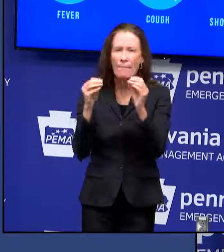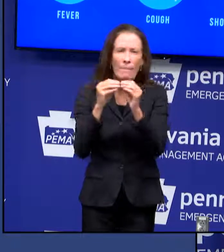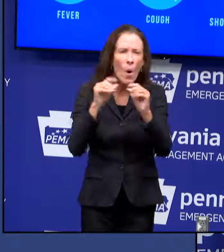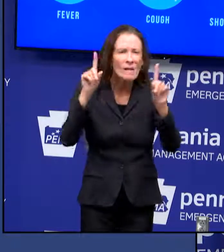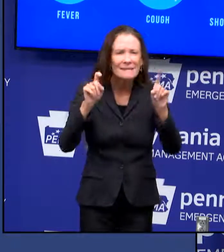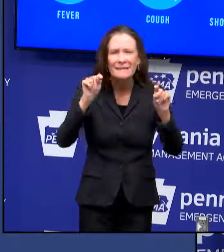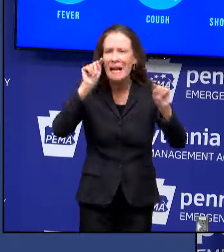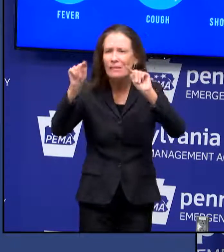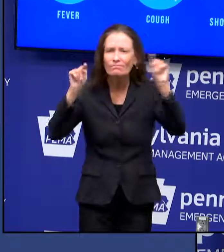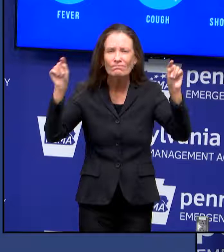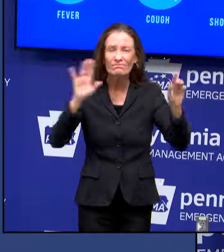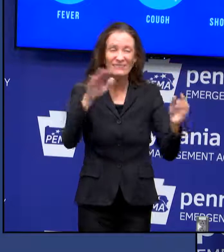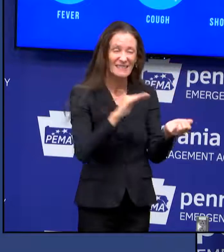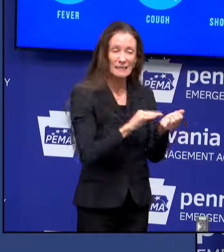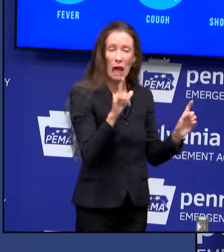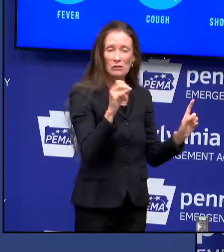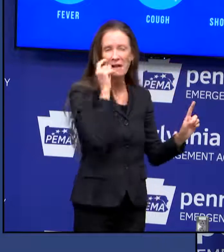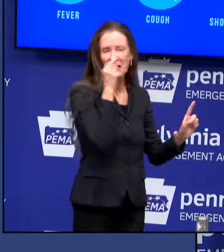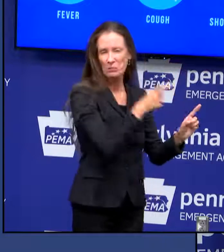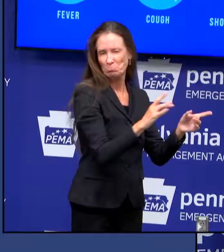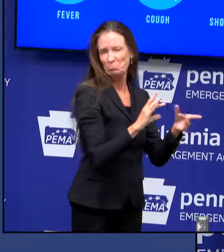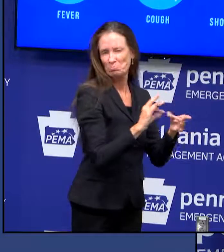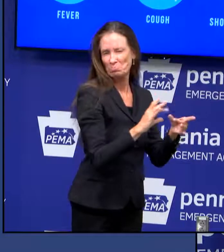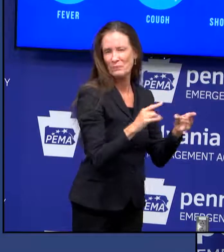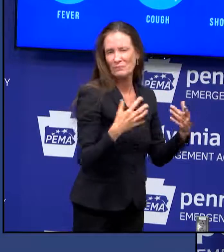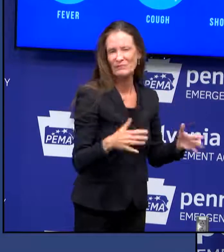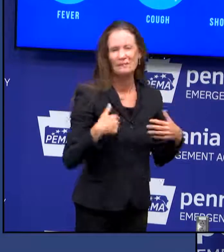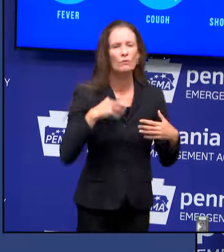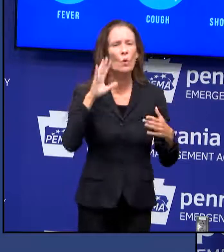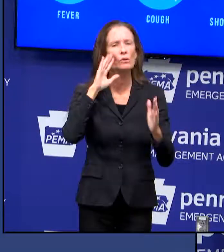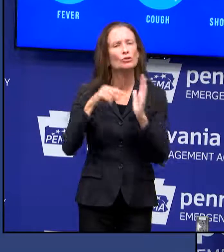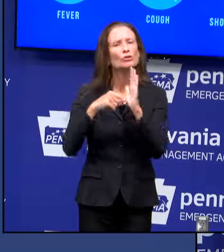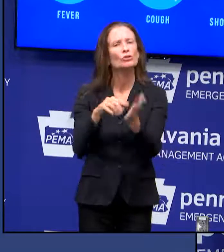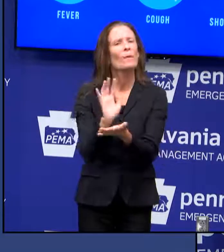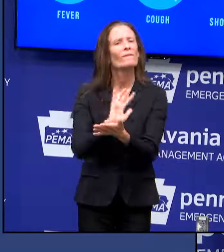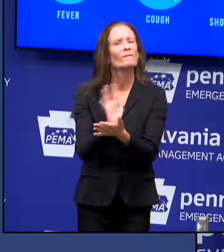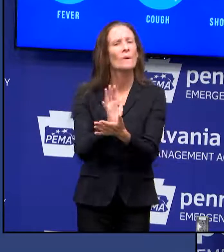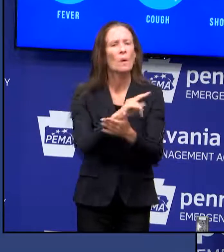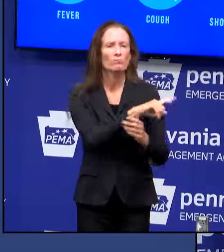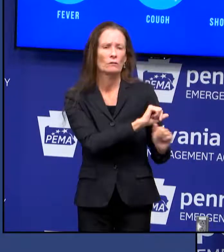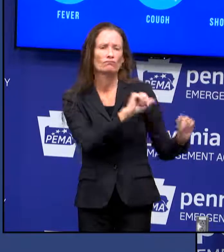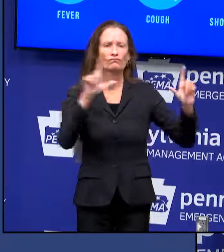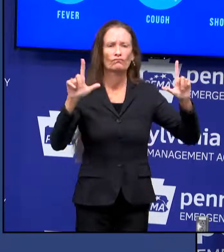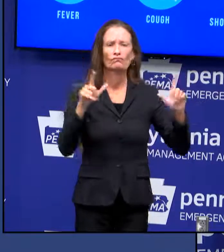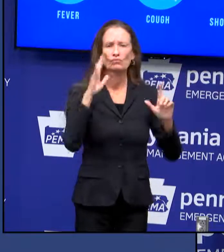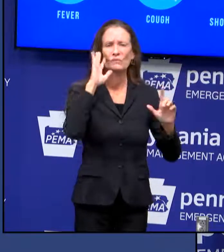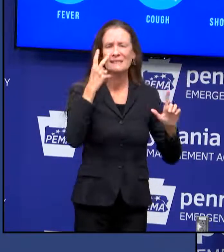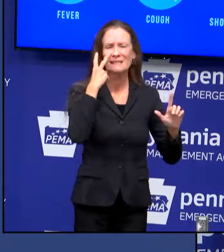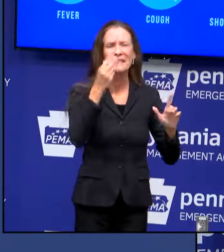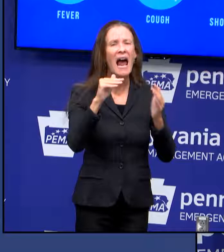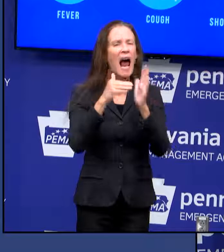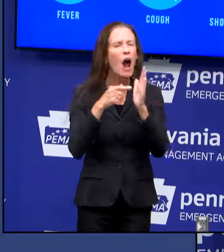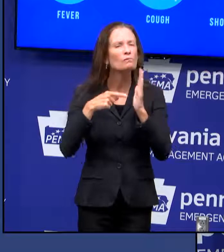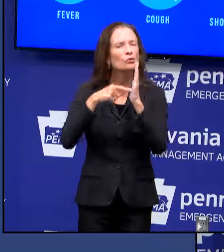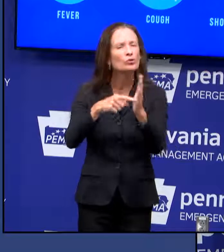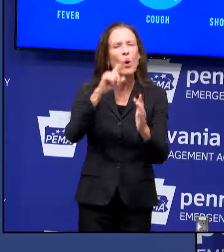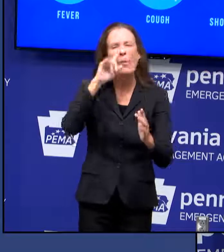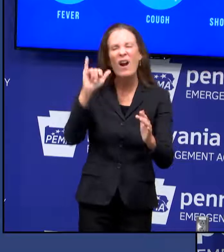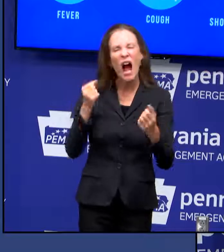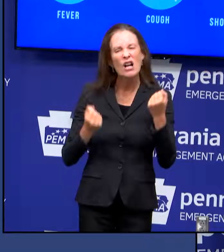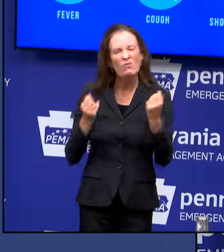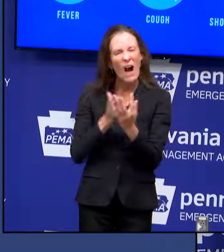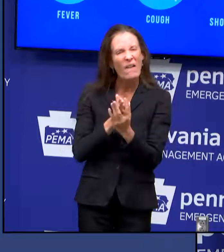So what we're going to do now is play a brief video so you can look at the overview around what a specific drive-through parking lot model looks like